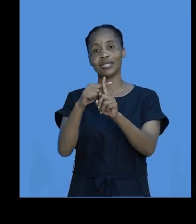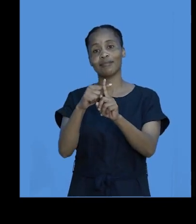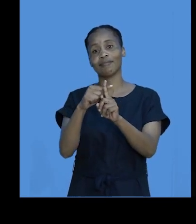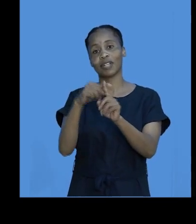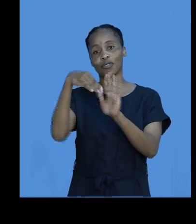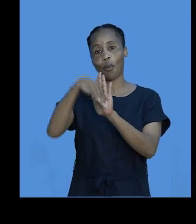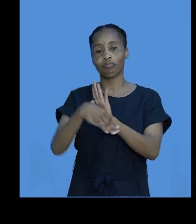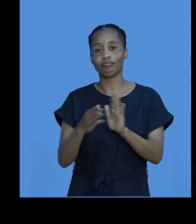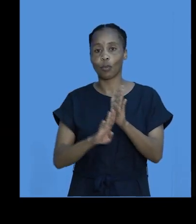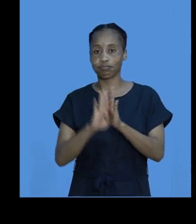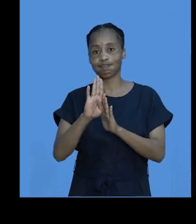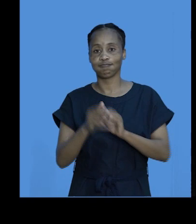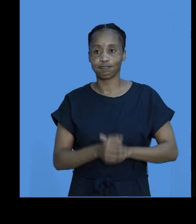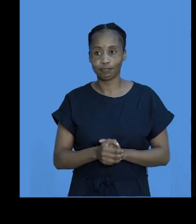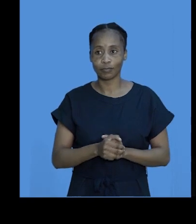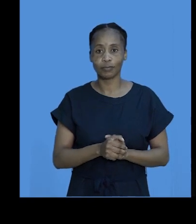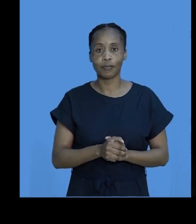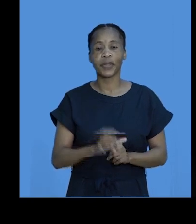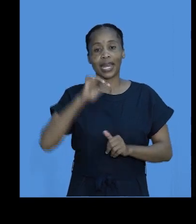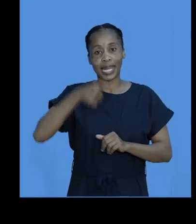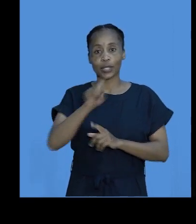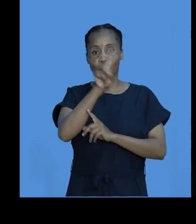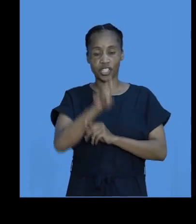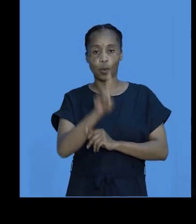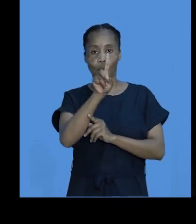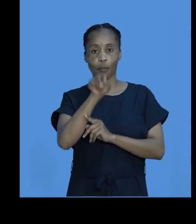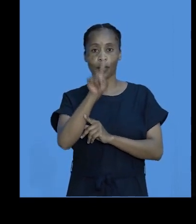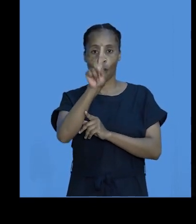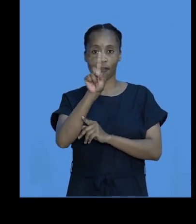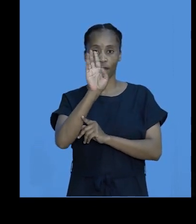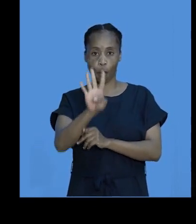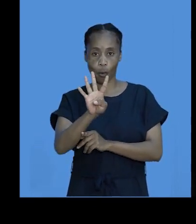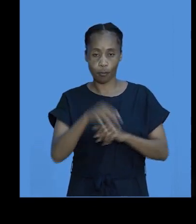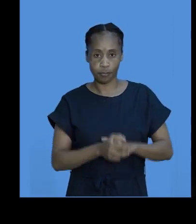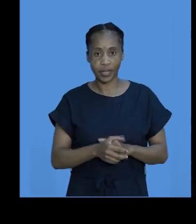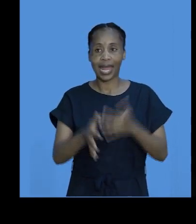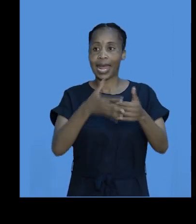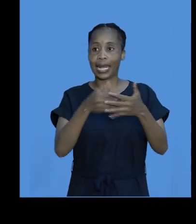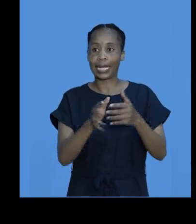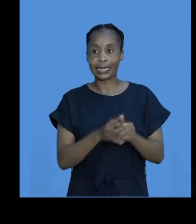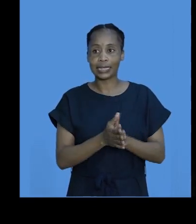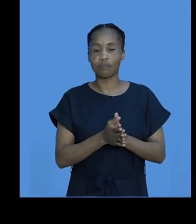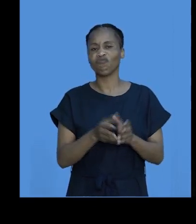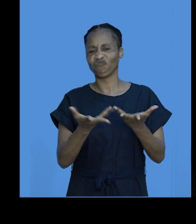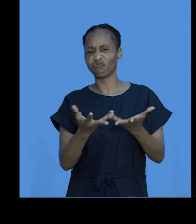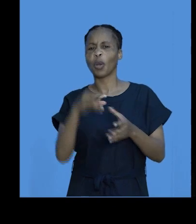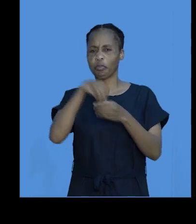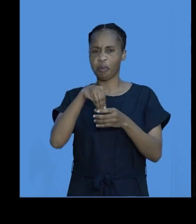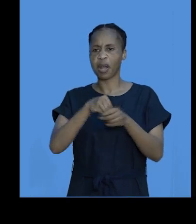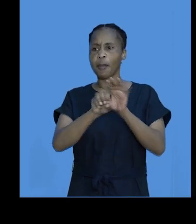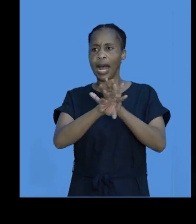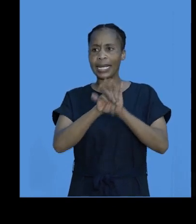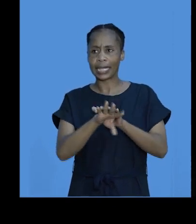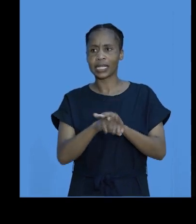there. Right, let's go to the next one. Question 1.14. It says, in any market, the average revenue is the